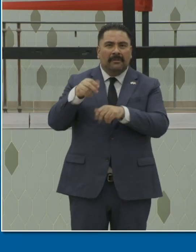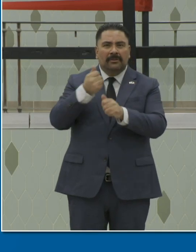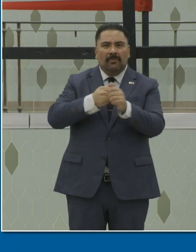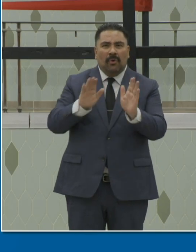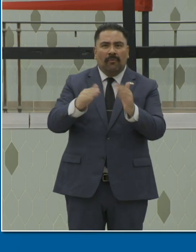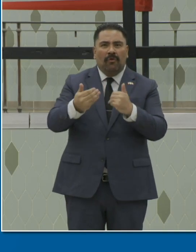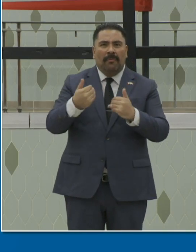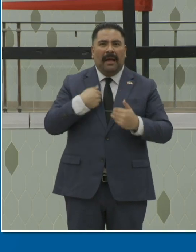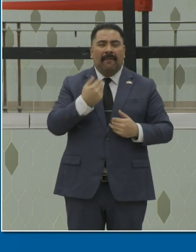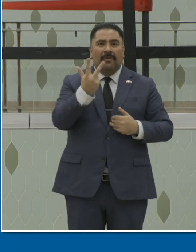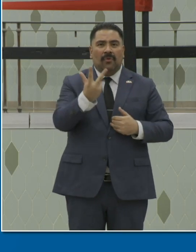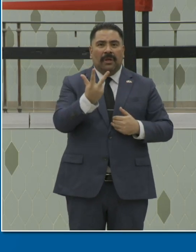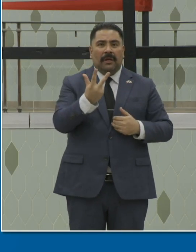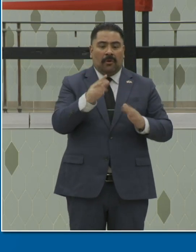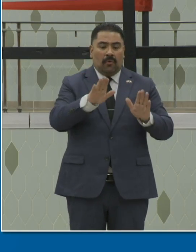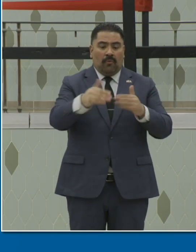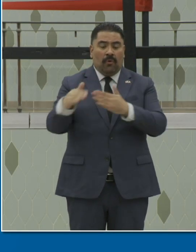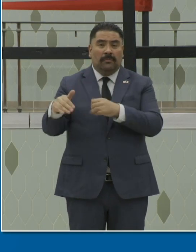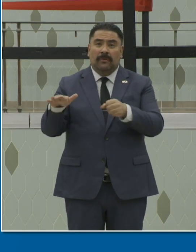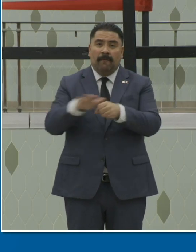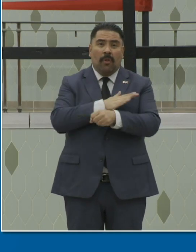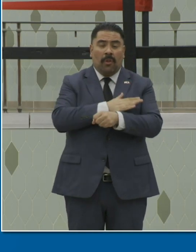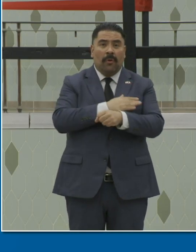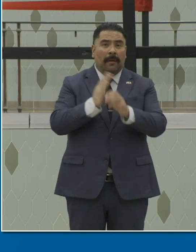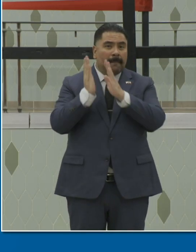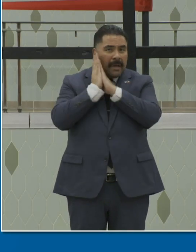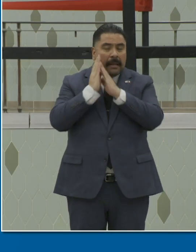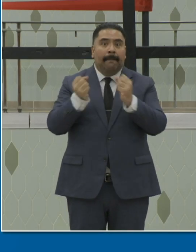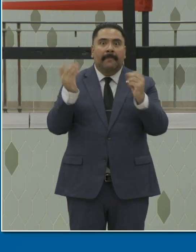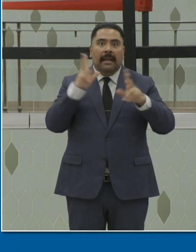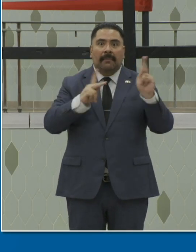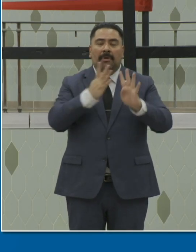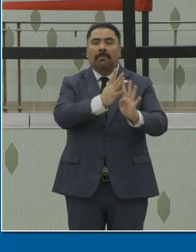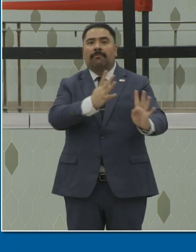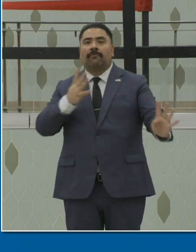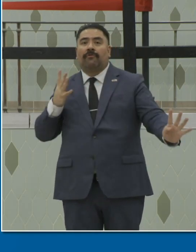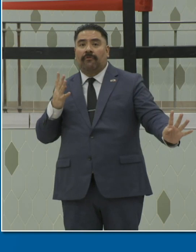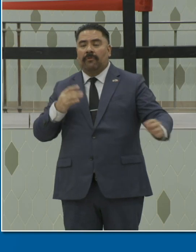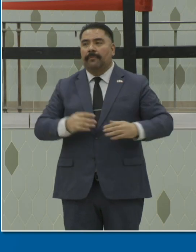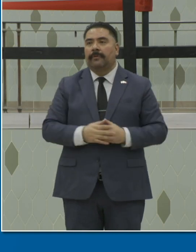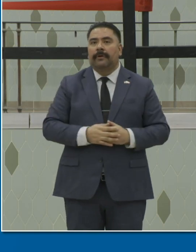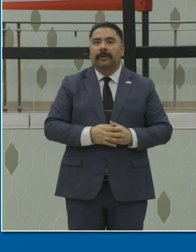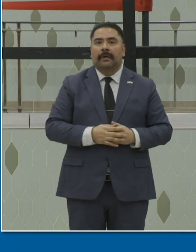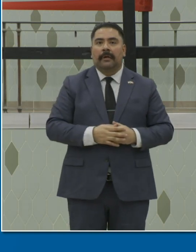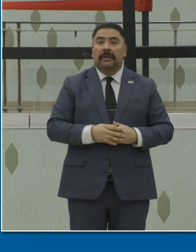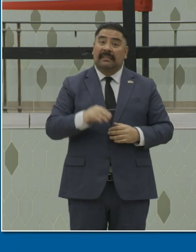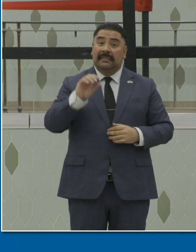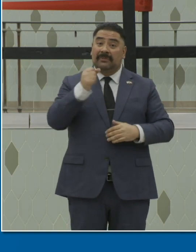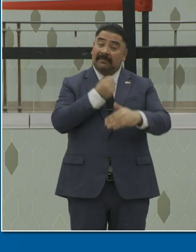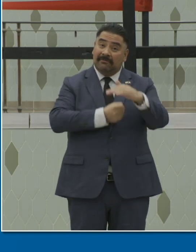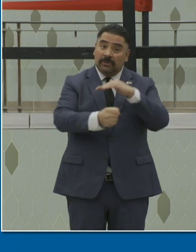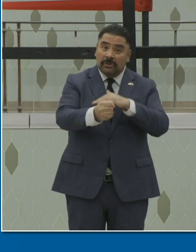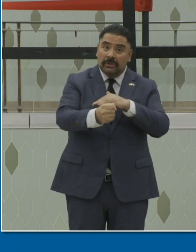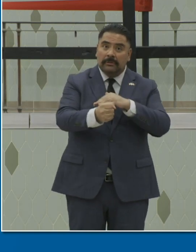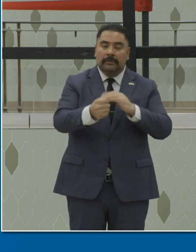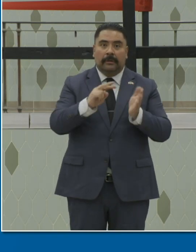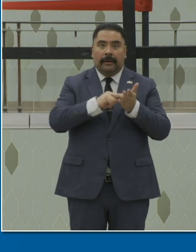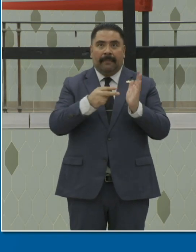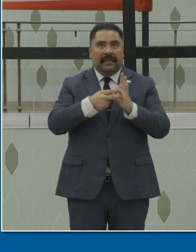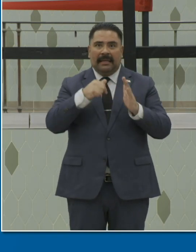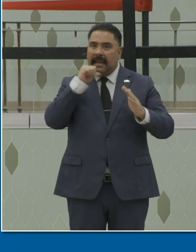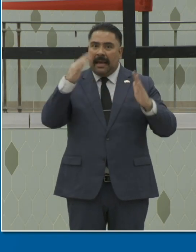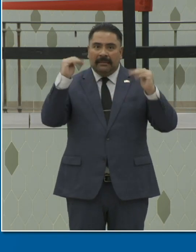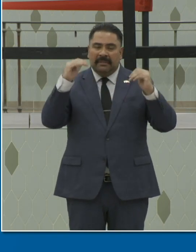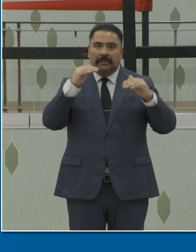least three rooms full of beds. So there were a lot of people there. I know it was a shelter, so I wasn't expecting it to